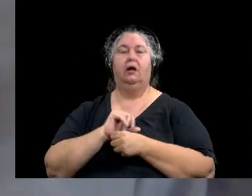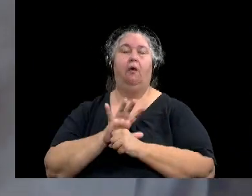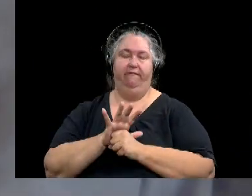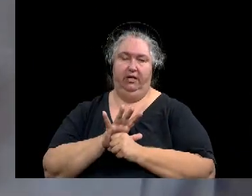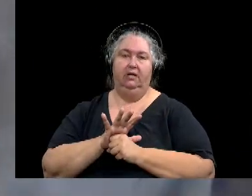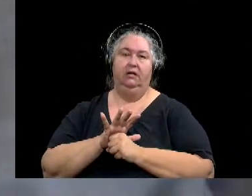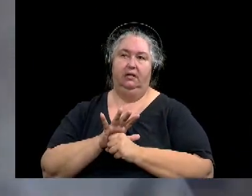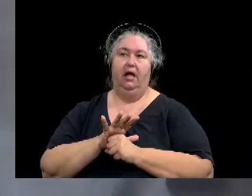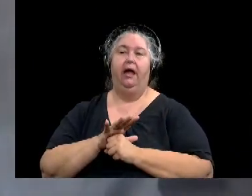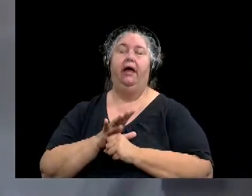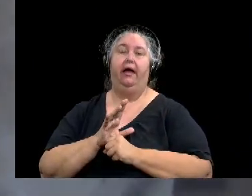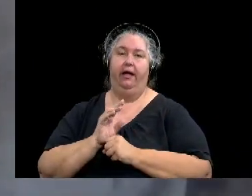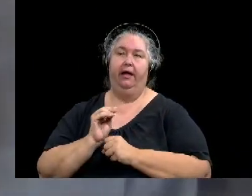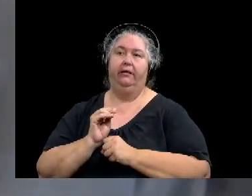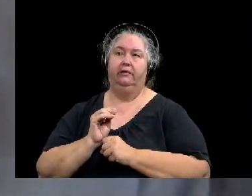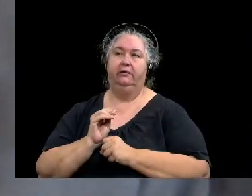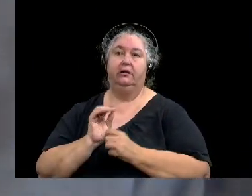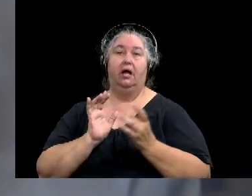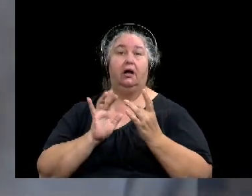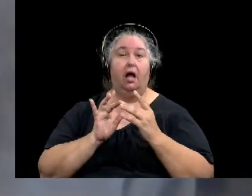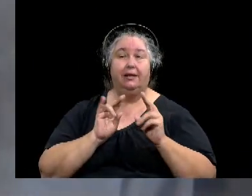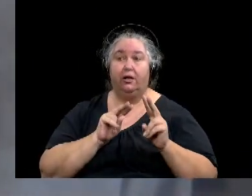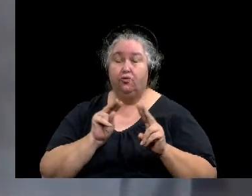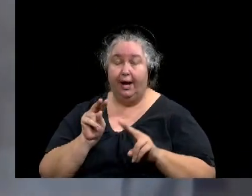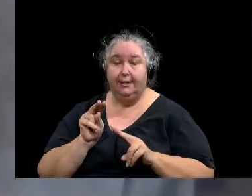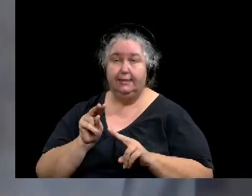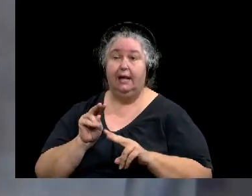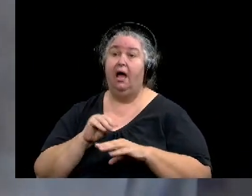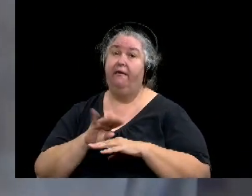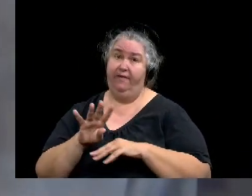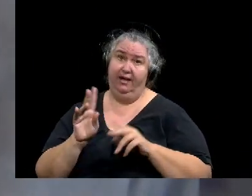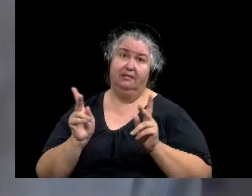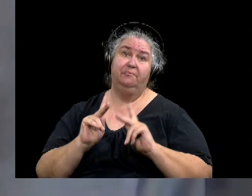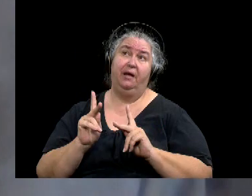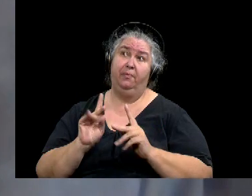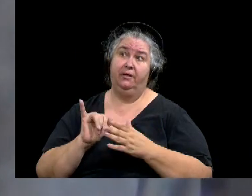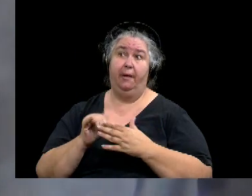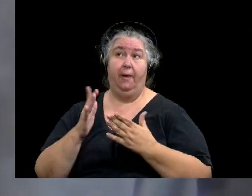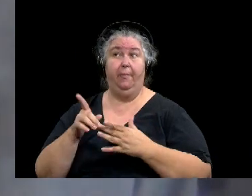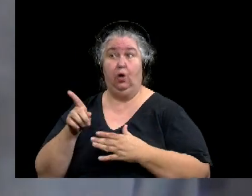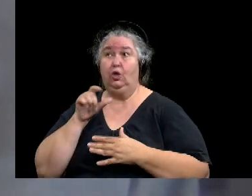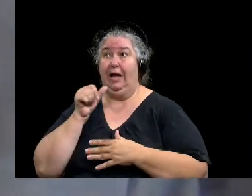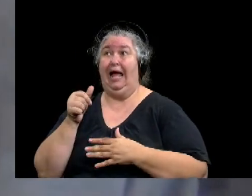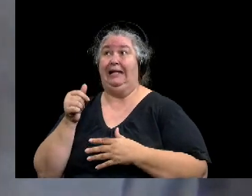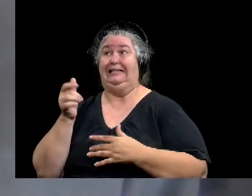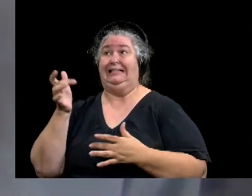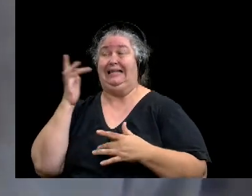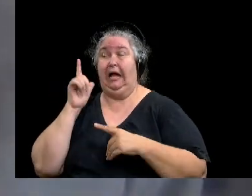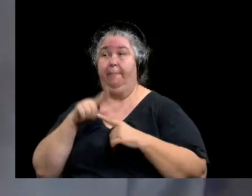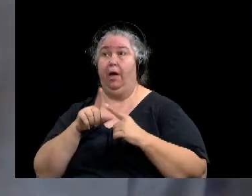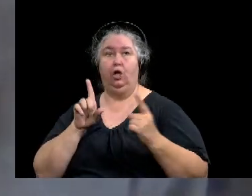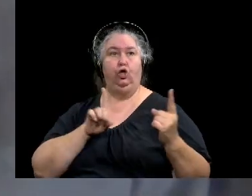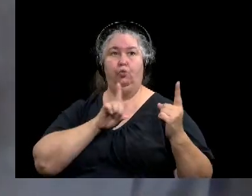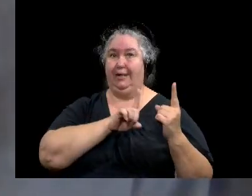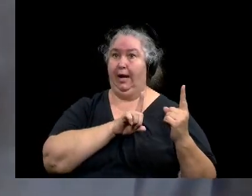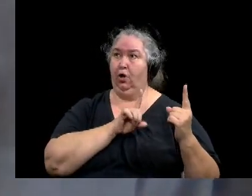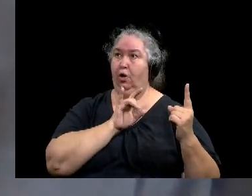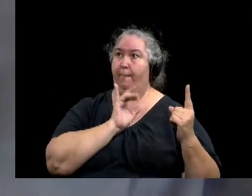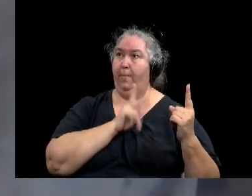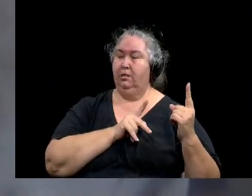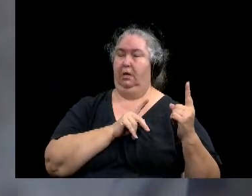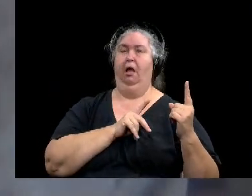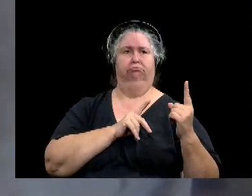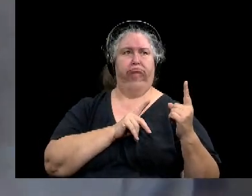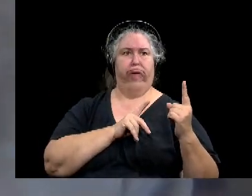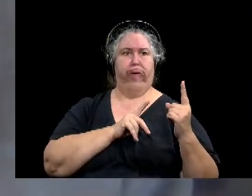COVID-19, and then all the contact tracing that affects people that maybe aren't sick but were in close proximity to those. And so